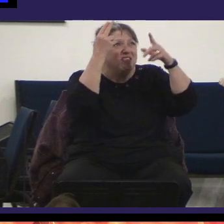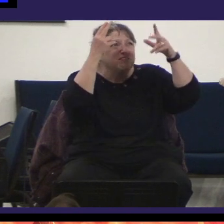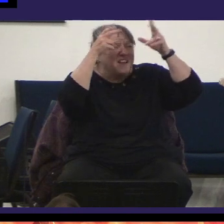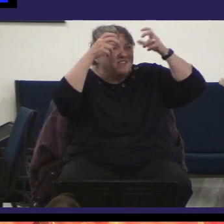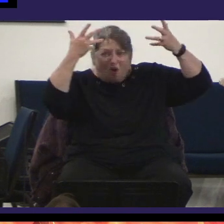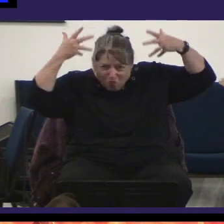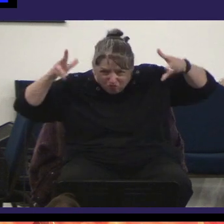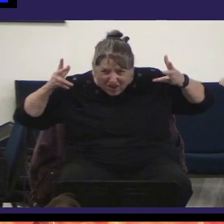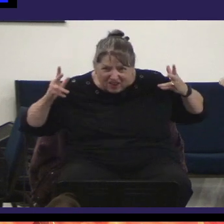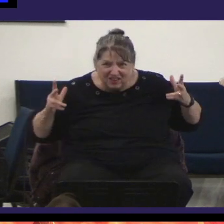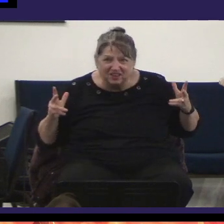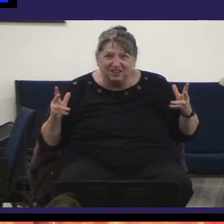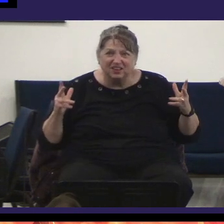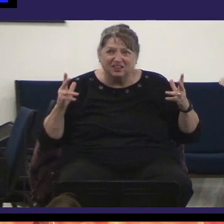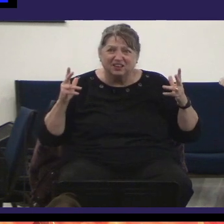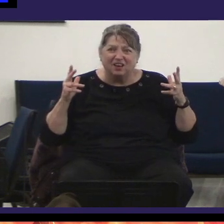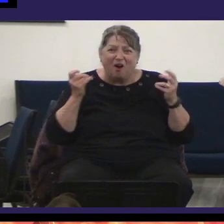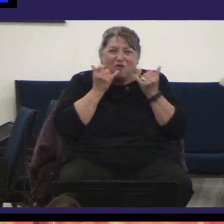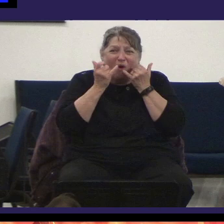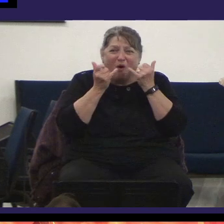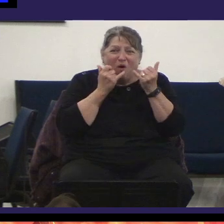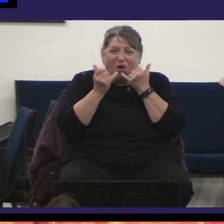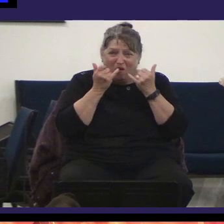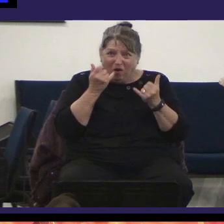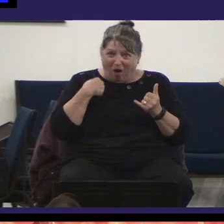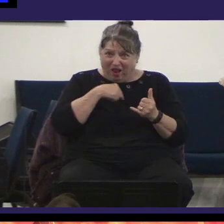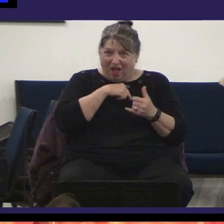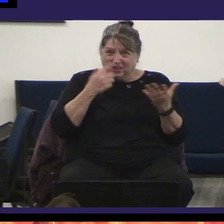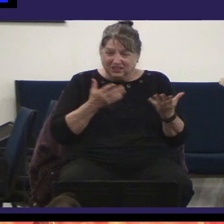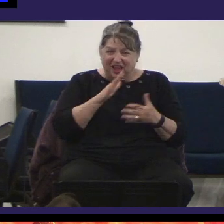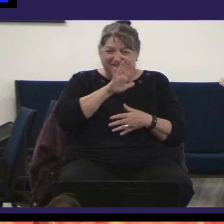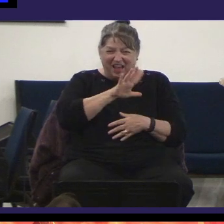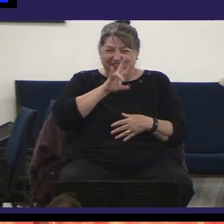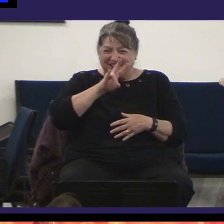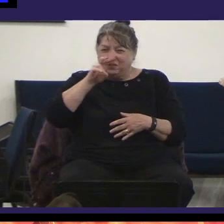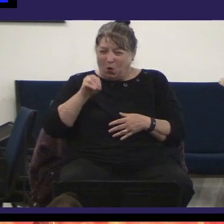So if you're home, call someone. Call us at church.